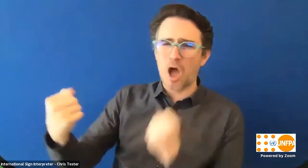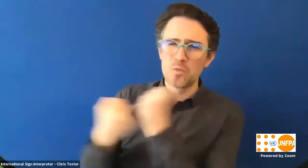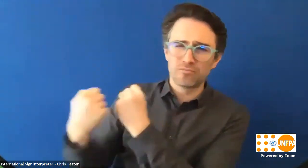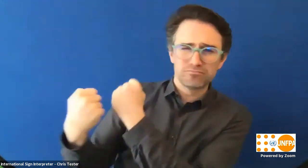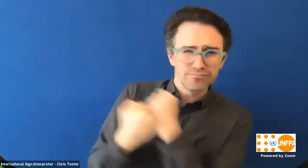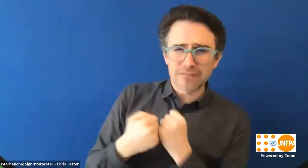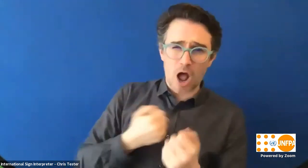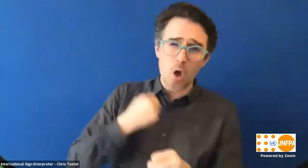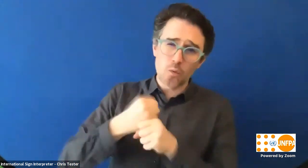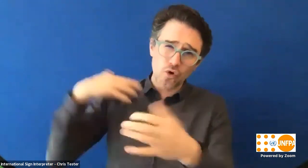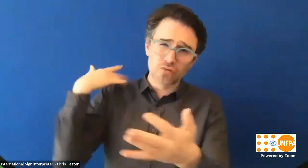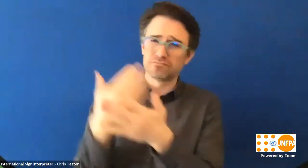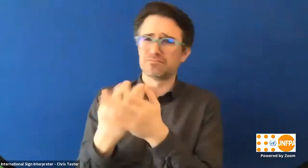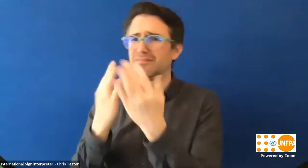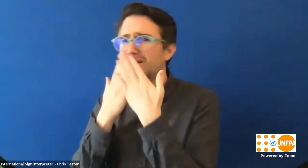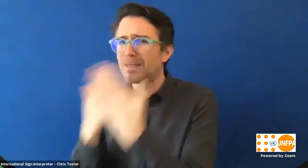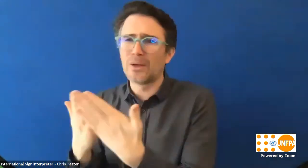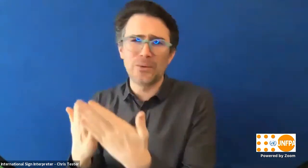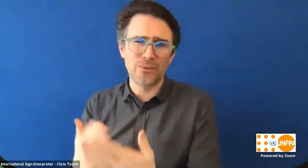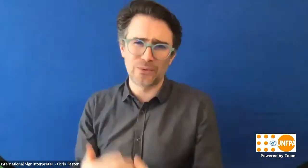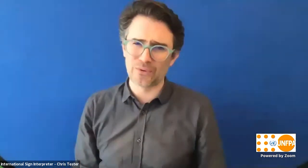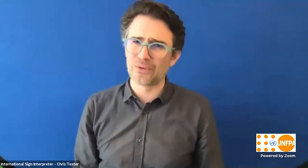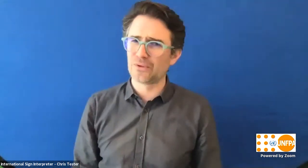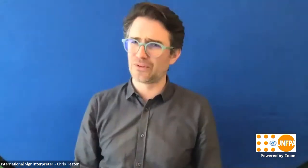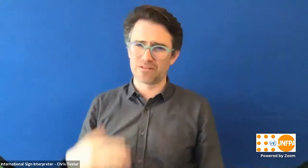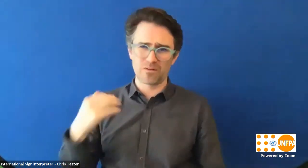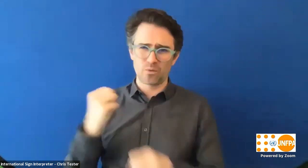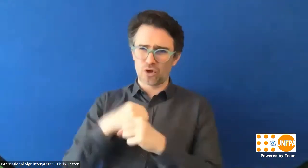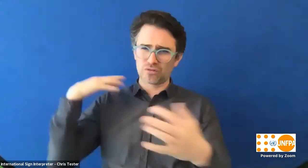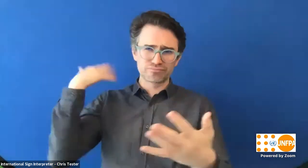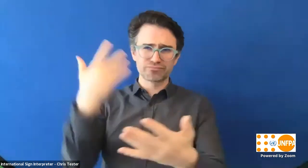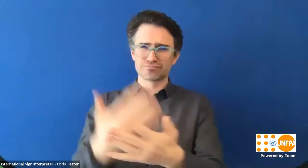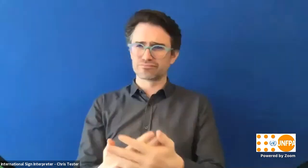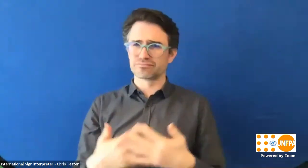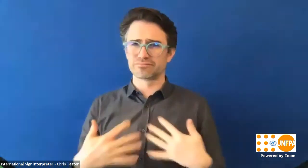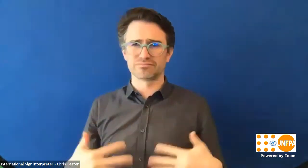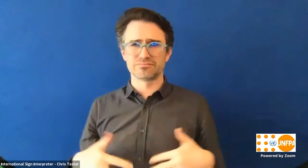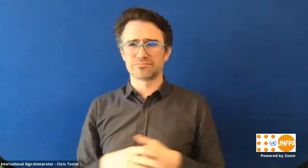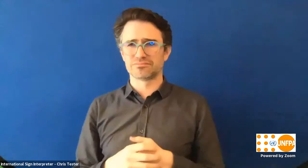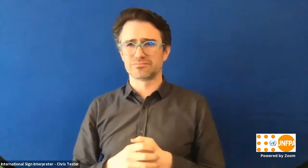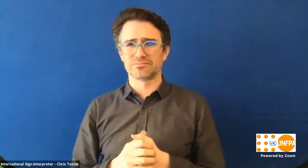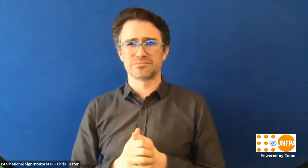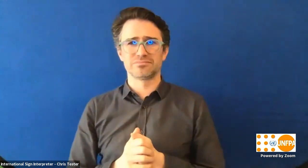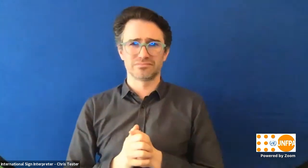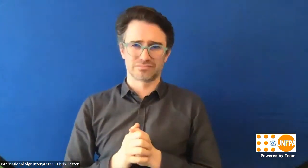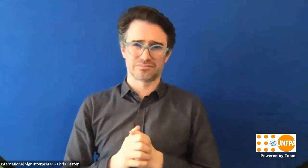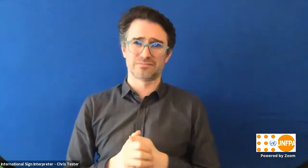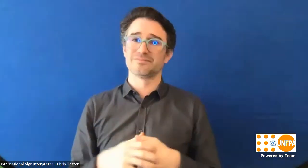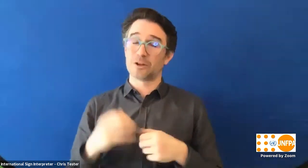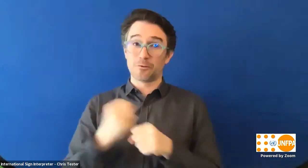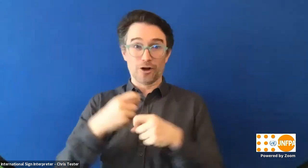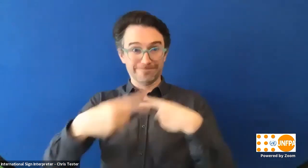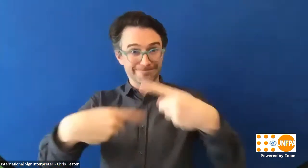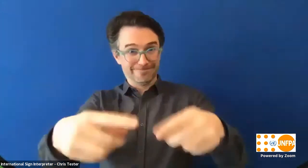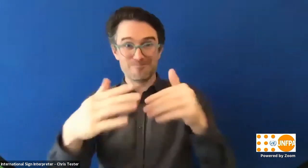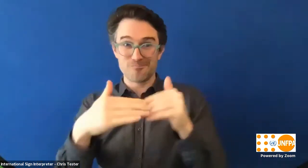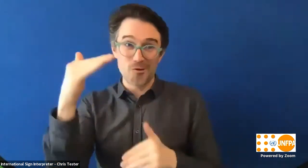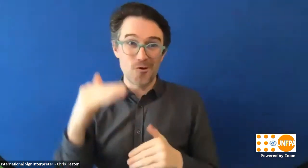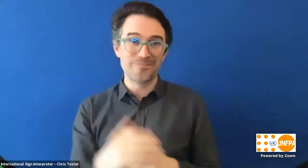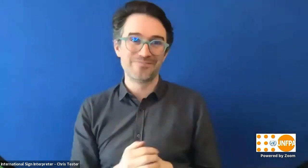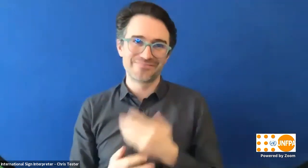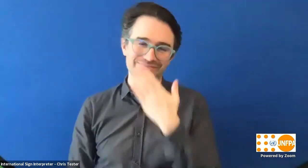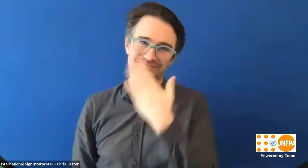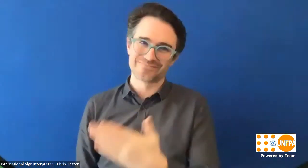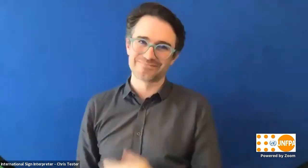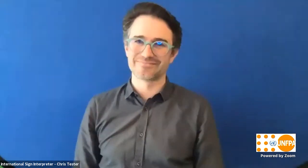over the last decades. And I'm looking forward to more experience sharing activities in near future. Thank you. Thank you very much,